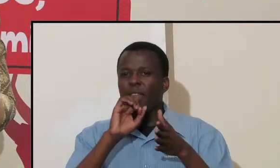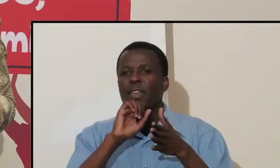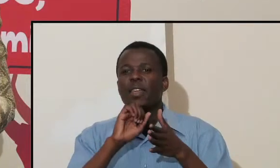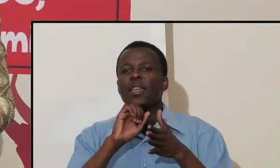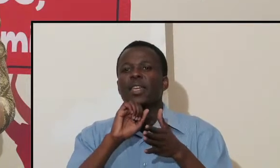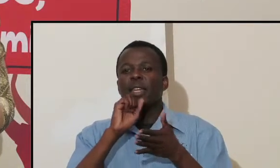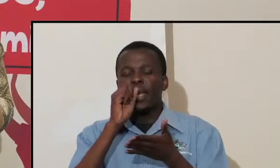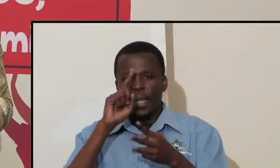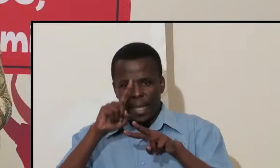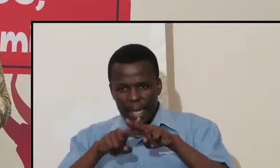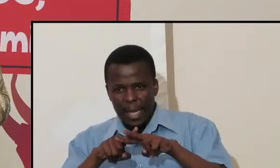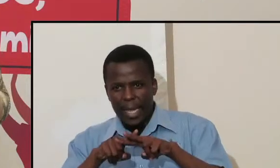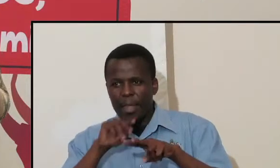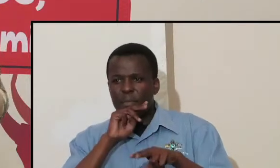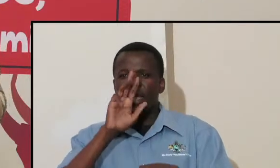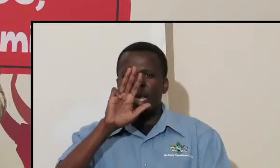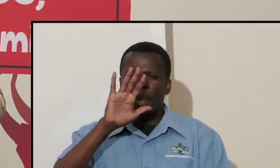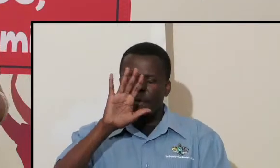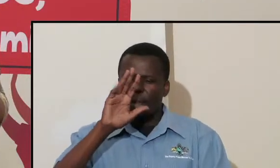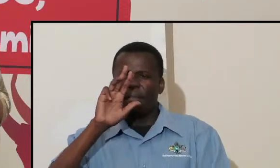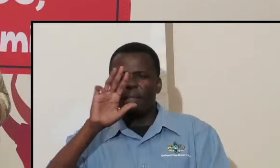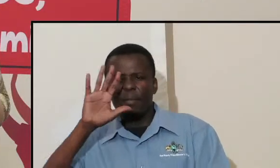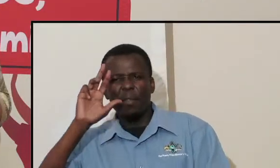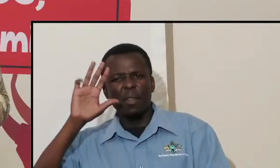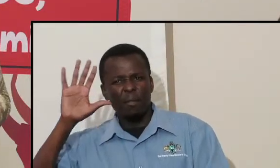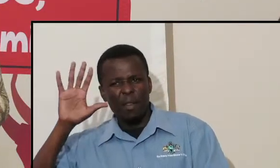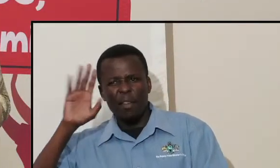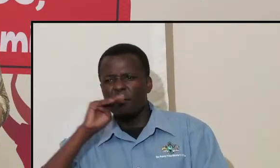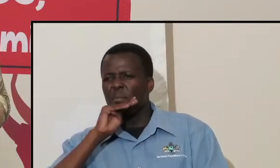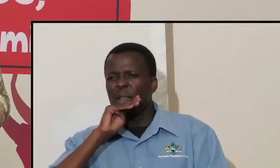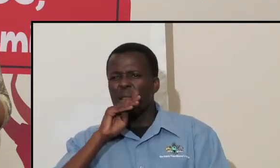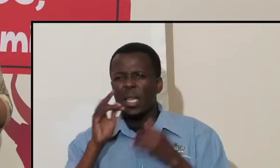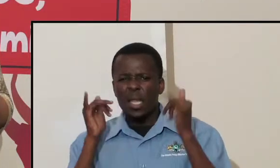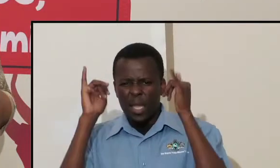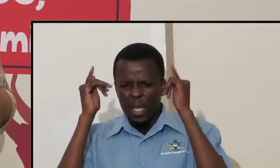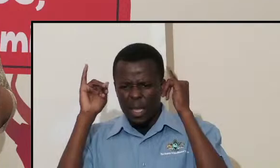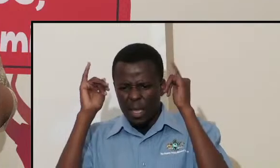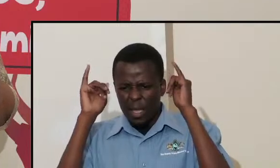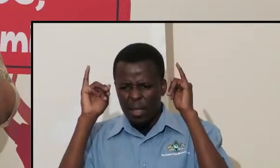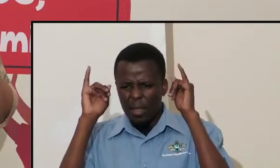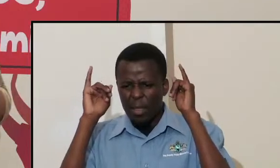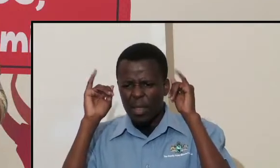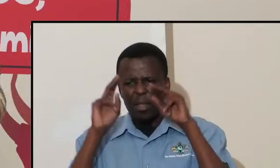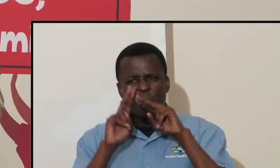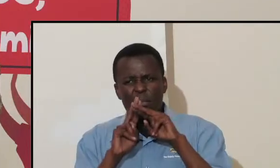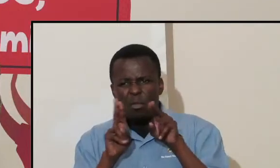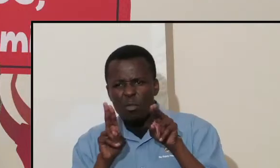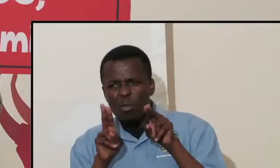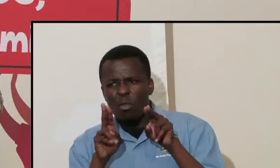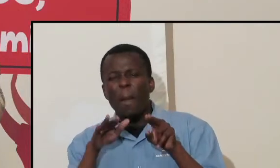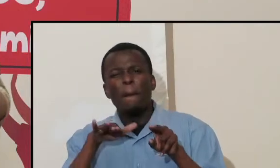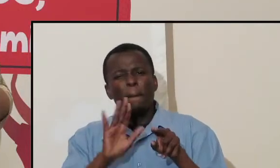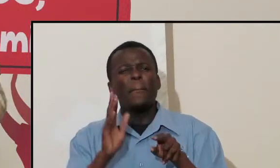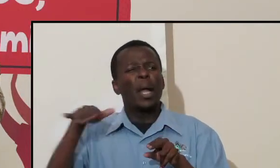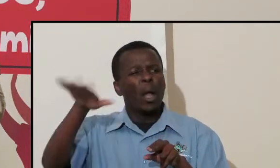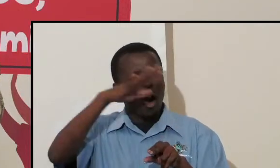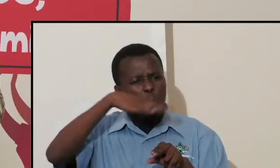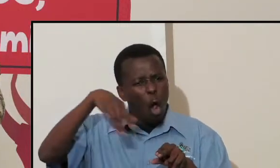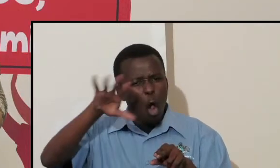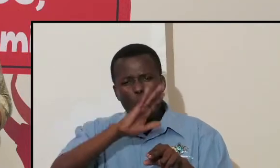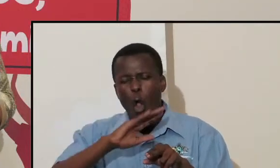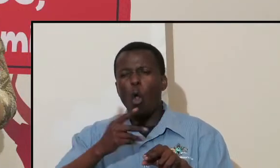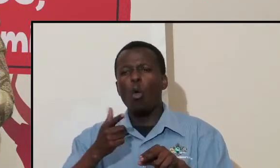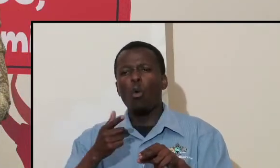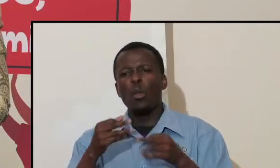95, 95, 95, but really celebration is about ensuring that all of us are safe, all of